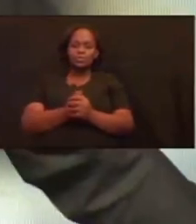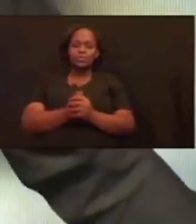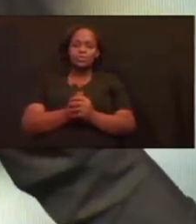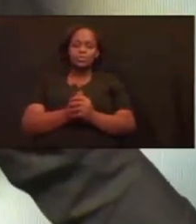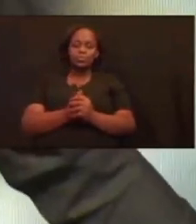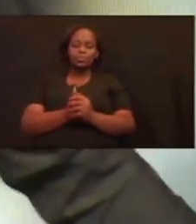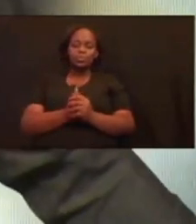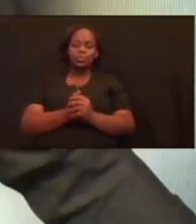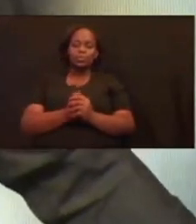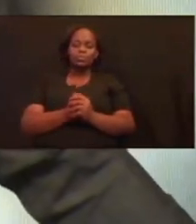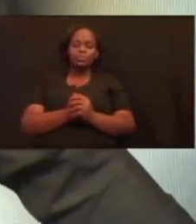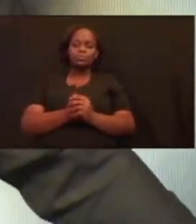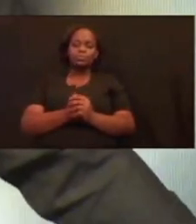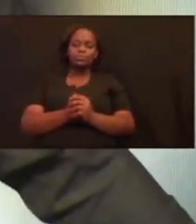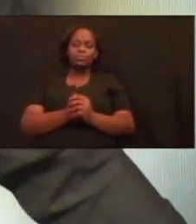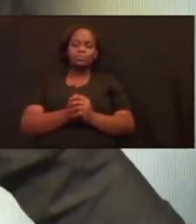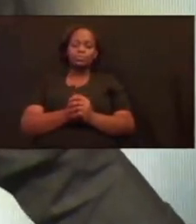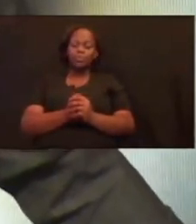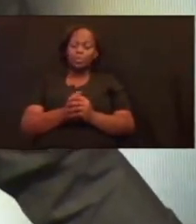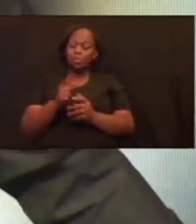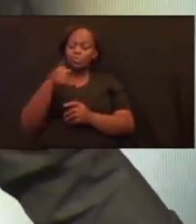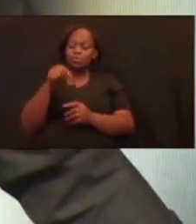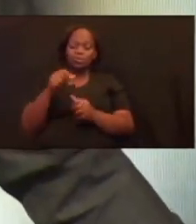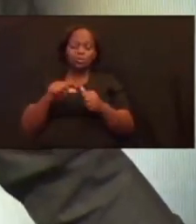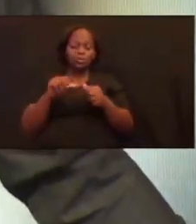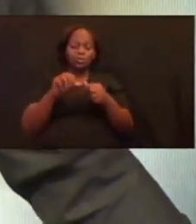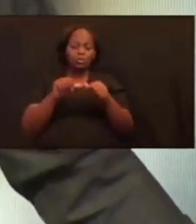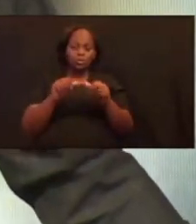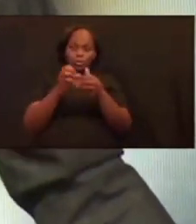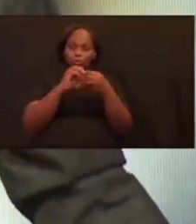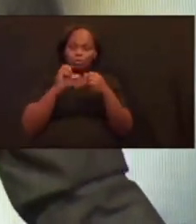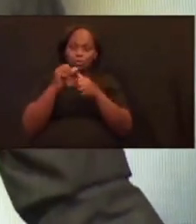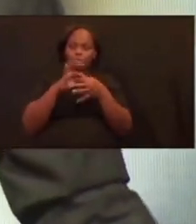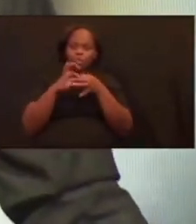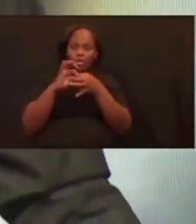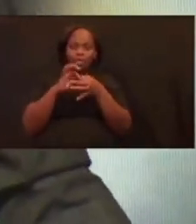Bible. Are we together?